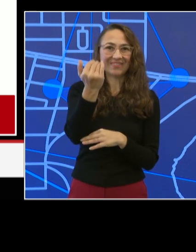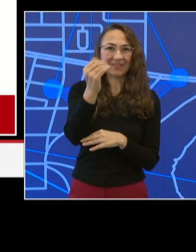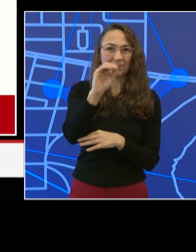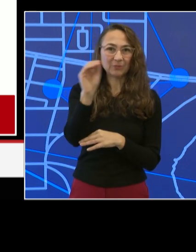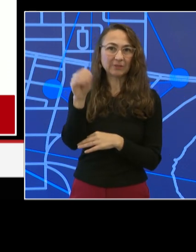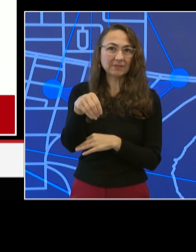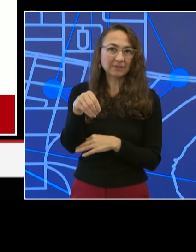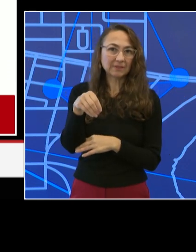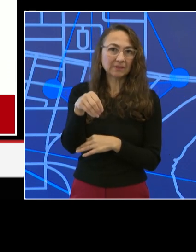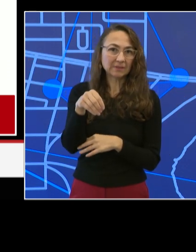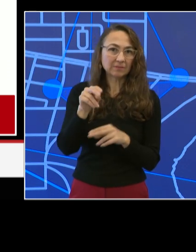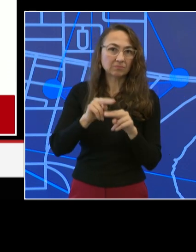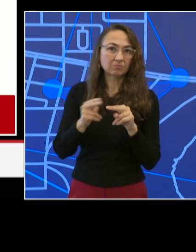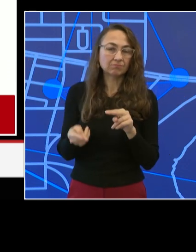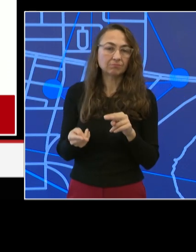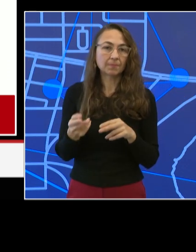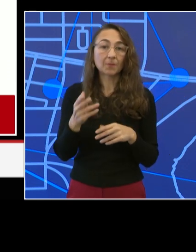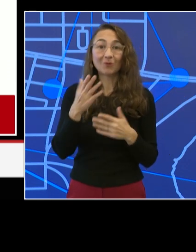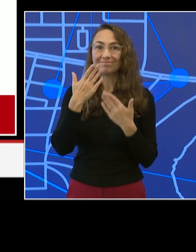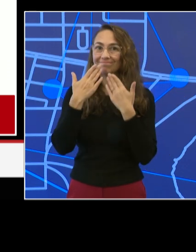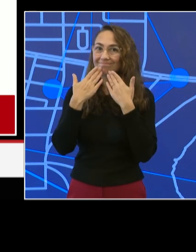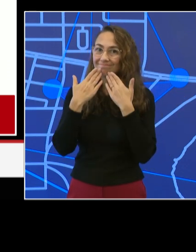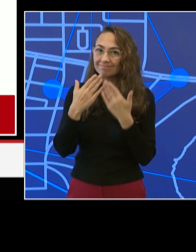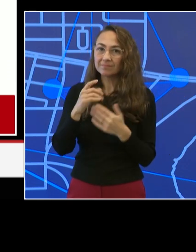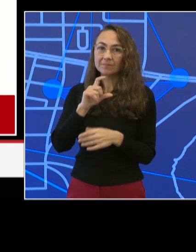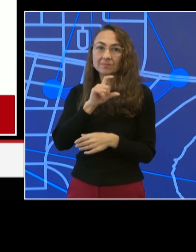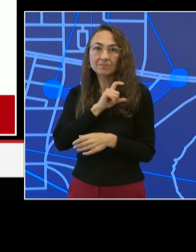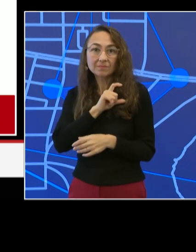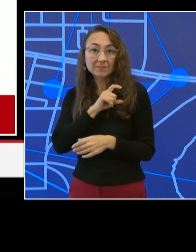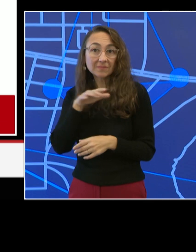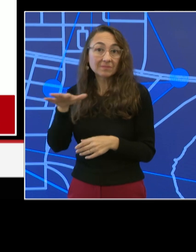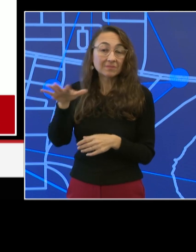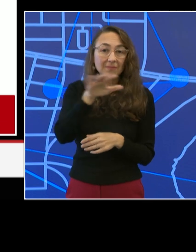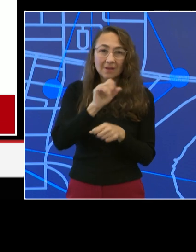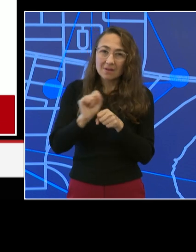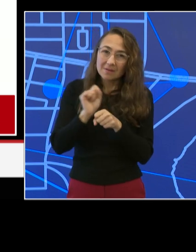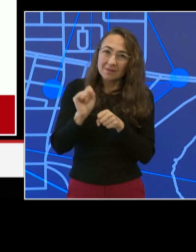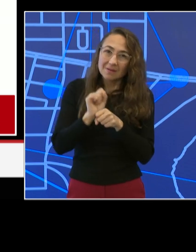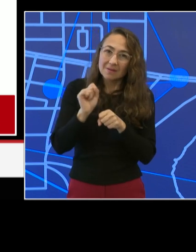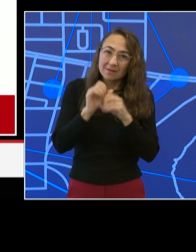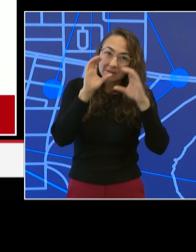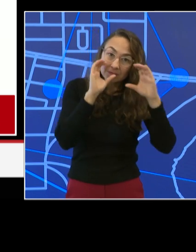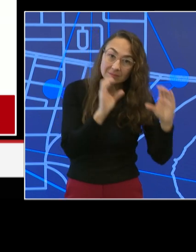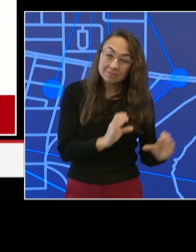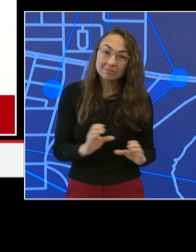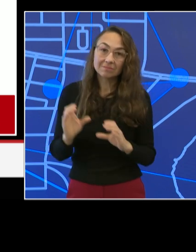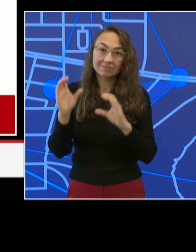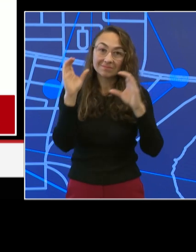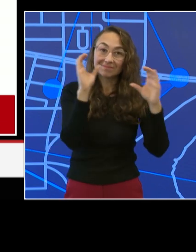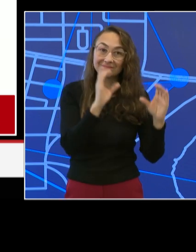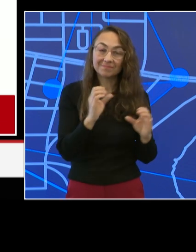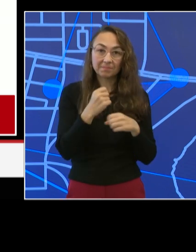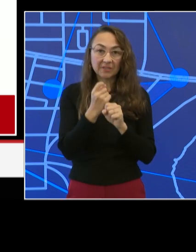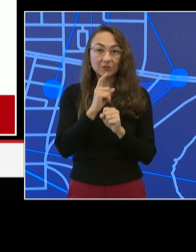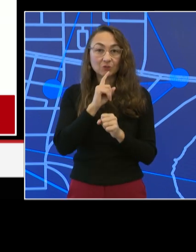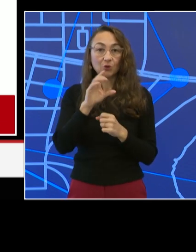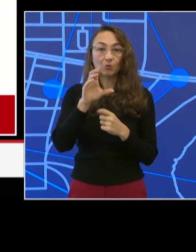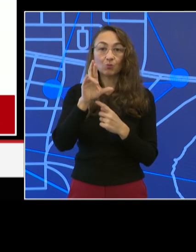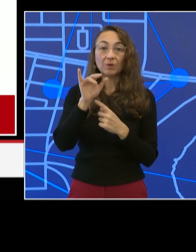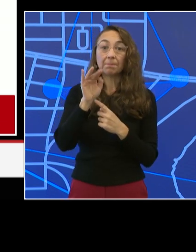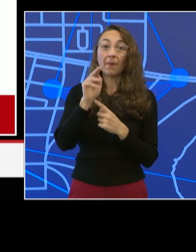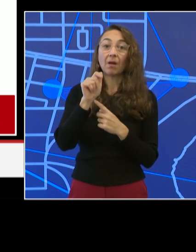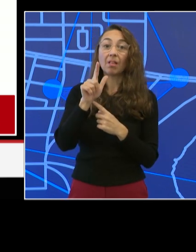this last year to achieve these outcomes and to really hold criminals that have committed these crimes responsible.